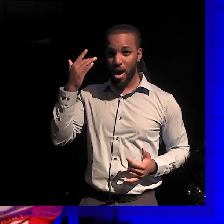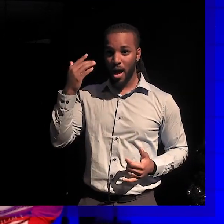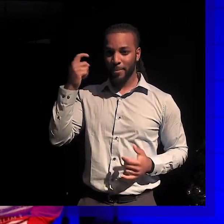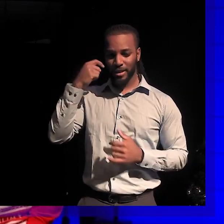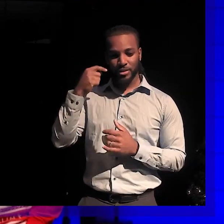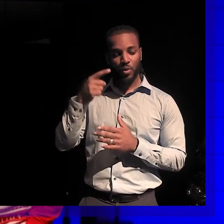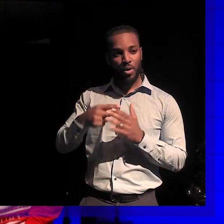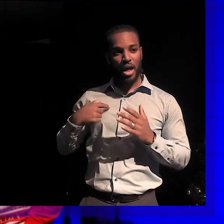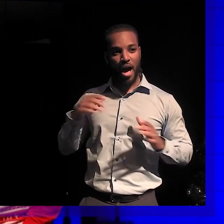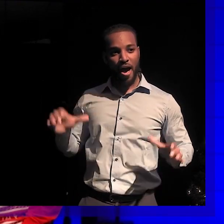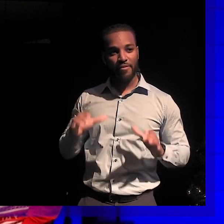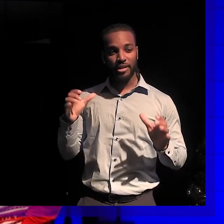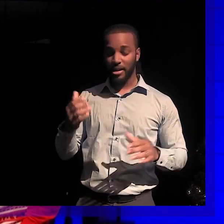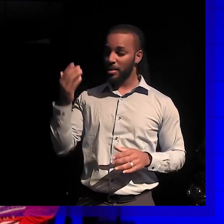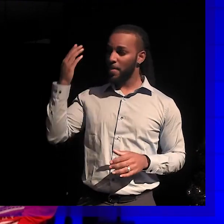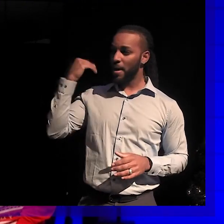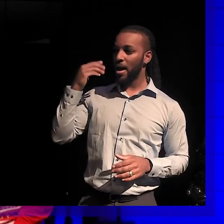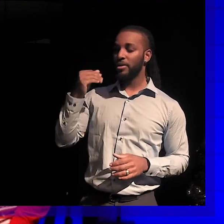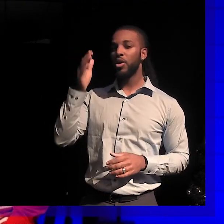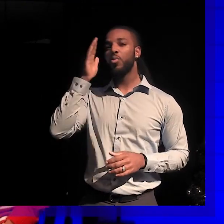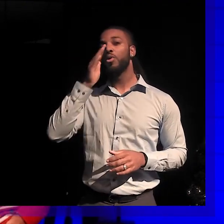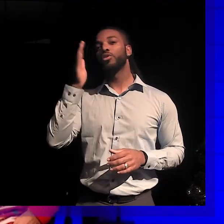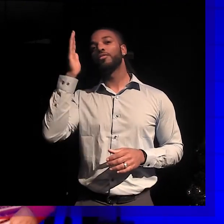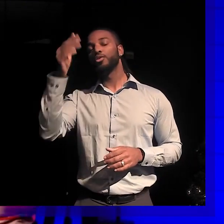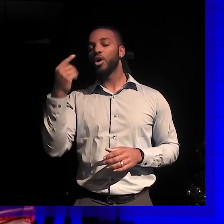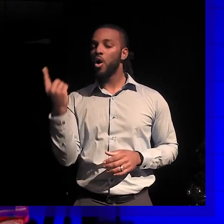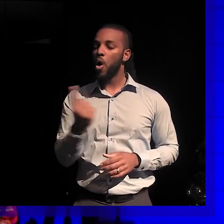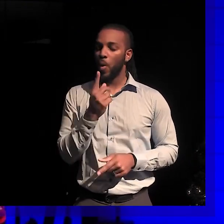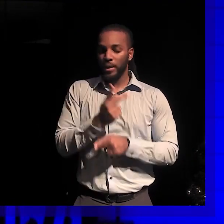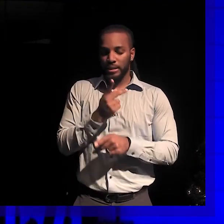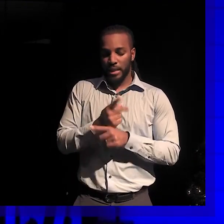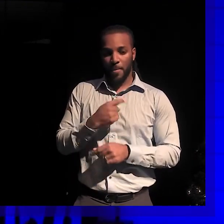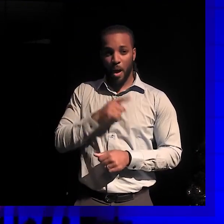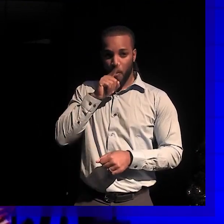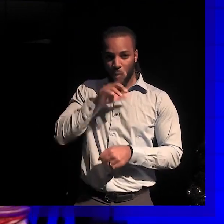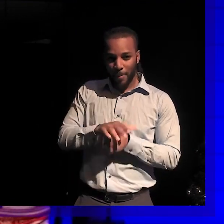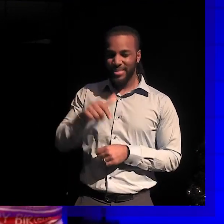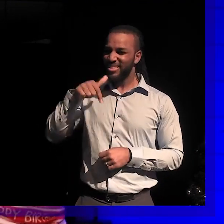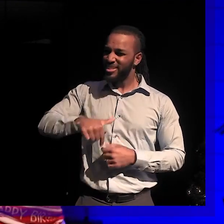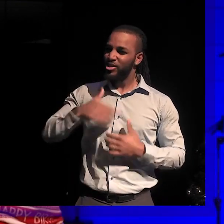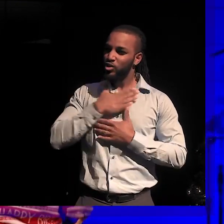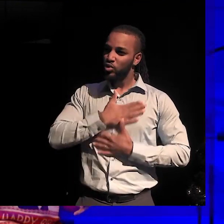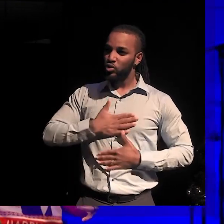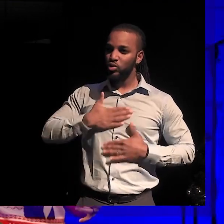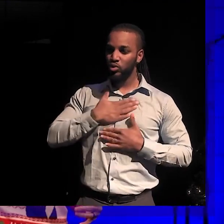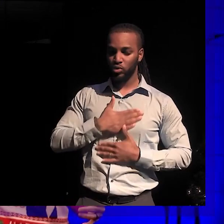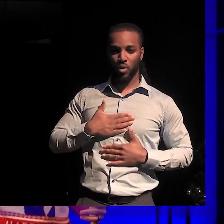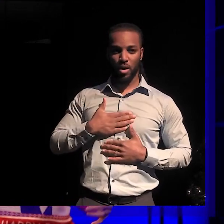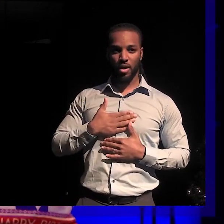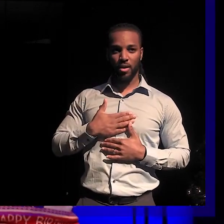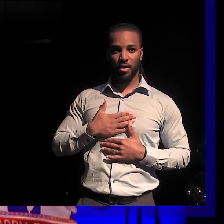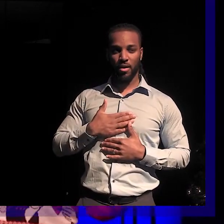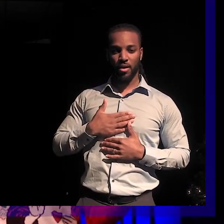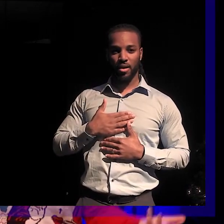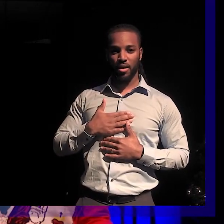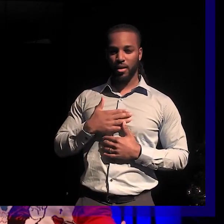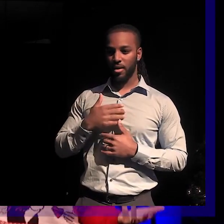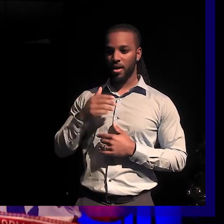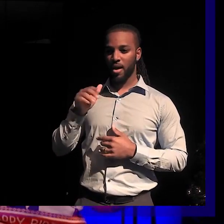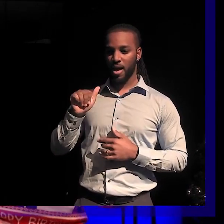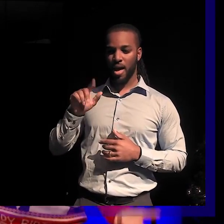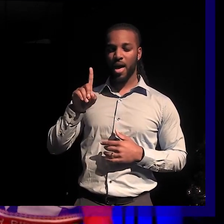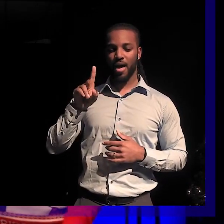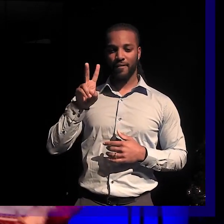I've done and will do. I always keep my promises. This is the joy of Advent. This is the